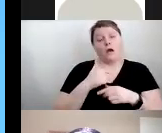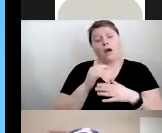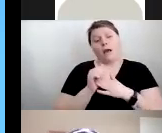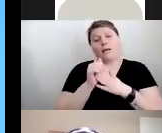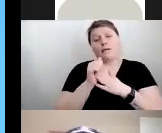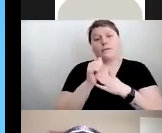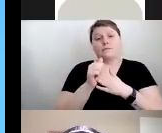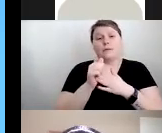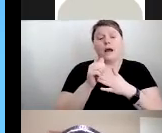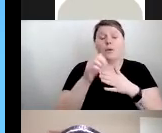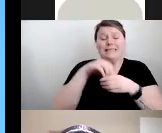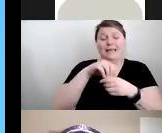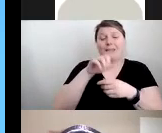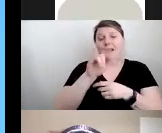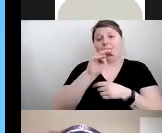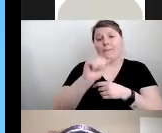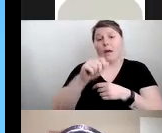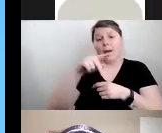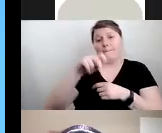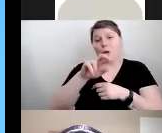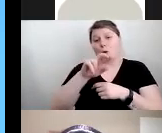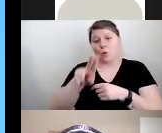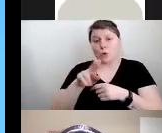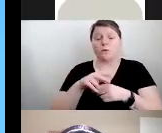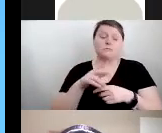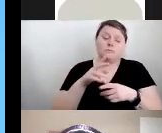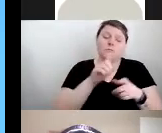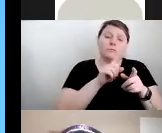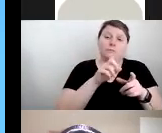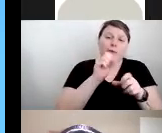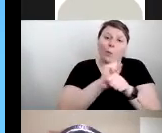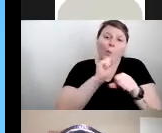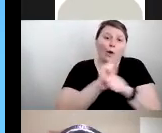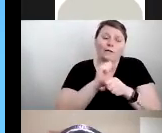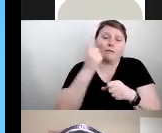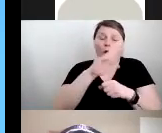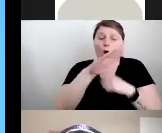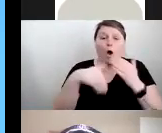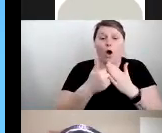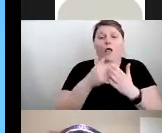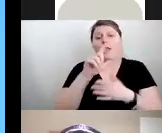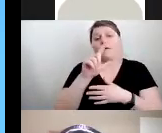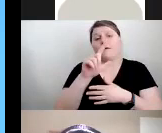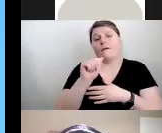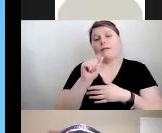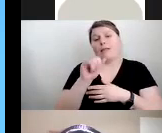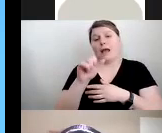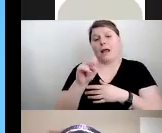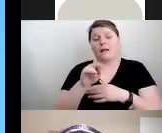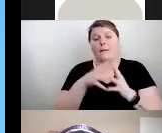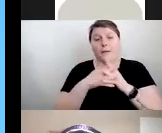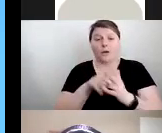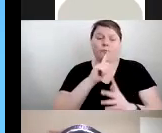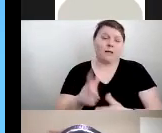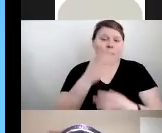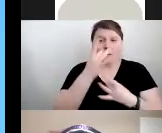in Lima, Peru, which worked throughout all of Latin America. And that was fascinating. It was really my first big introduction